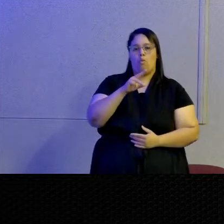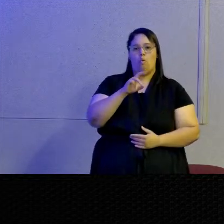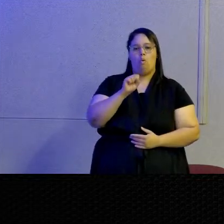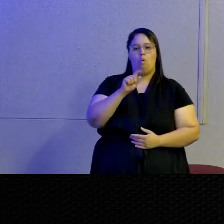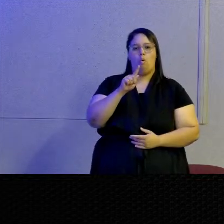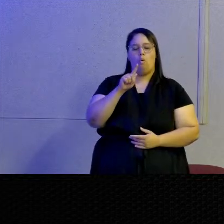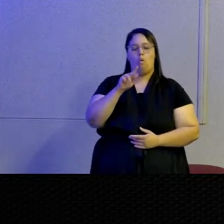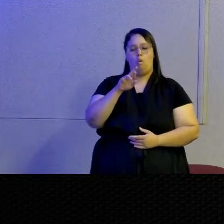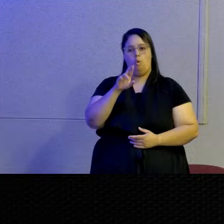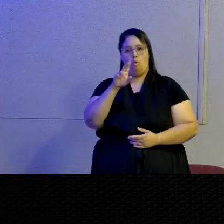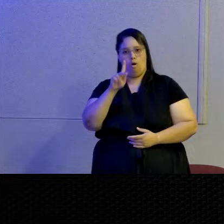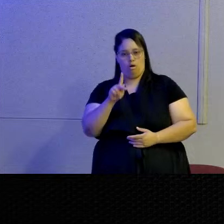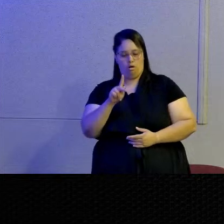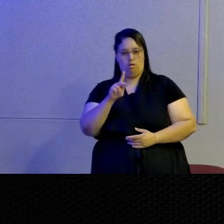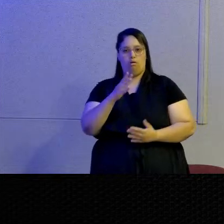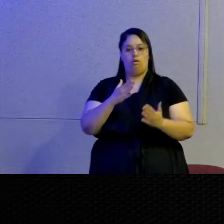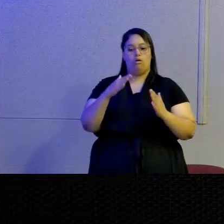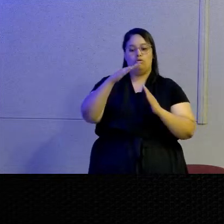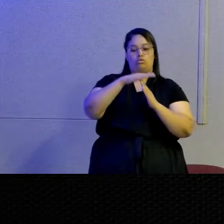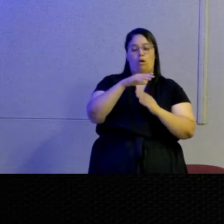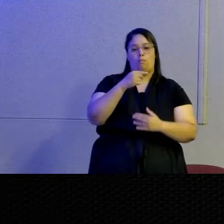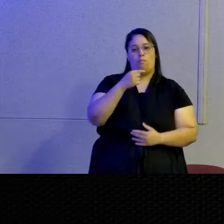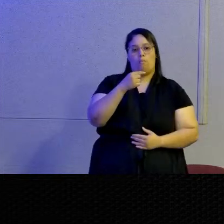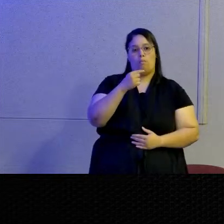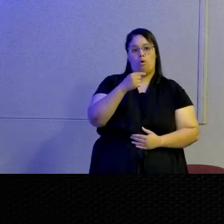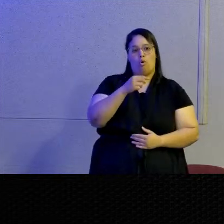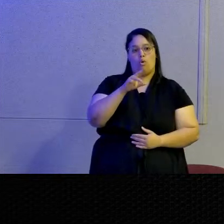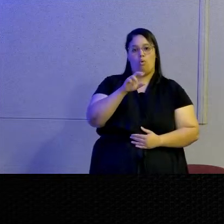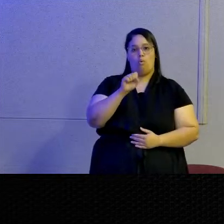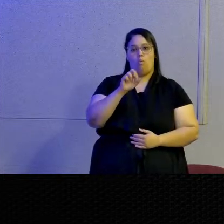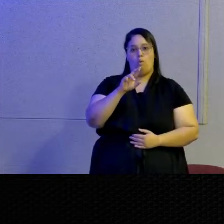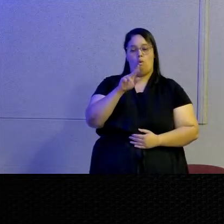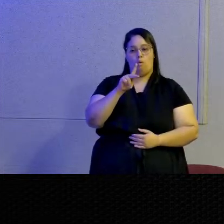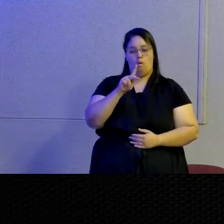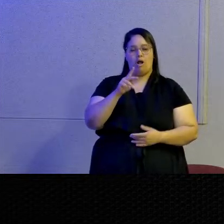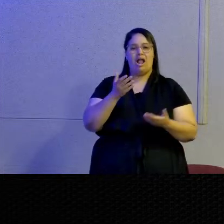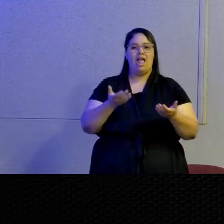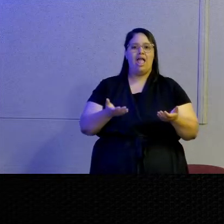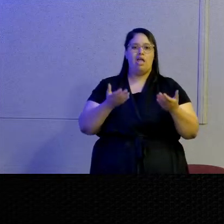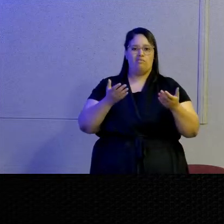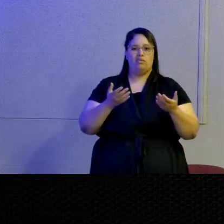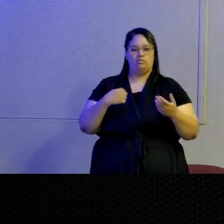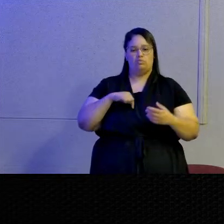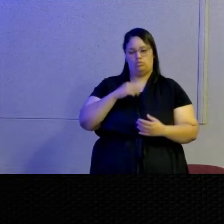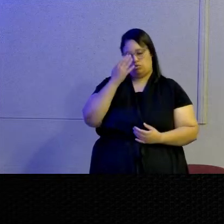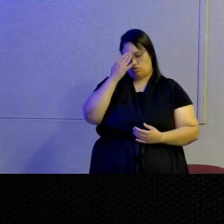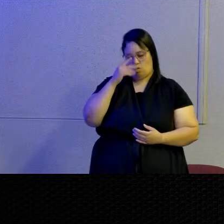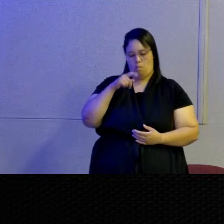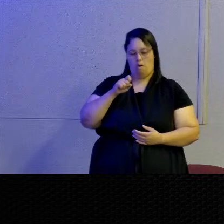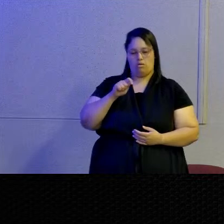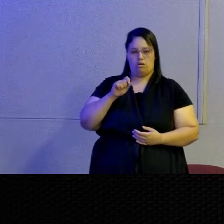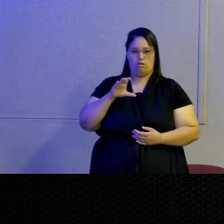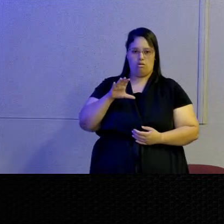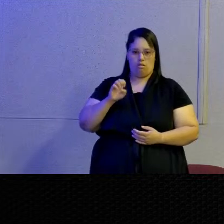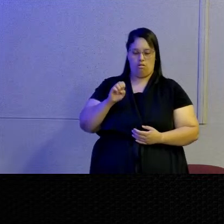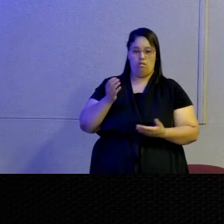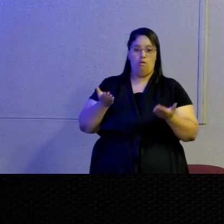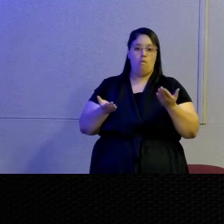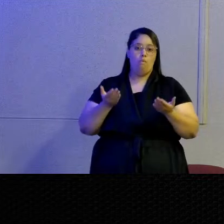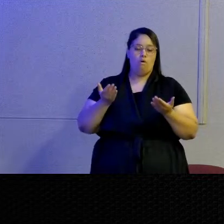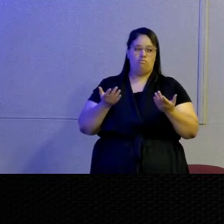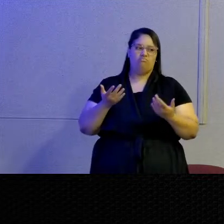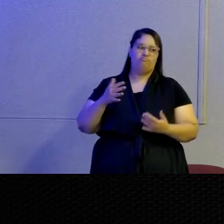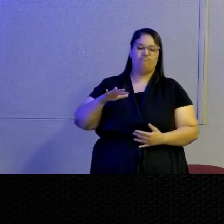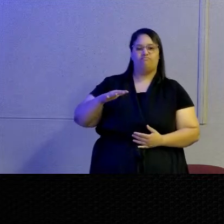the top quark is the heaviest known particle. It weighs more or